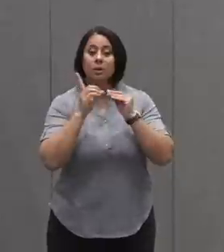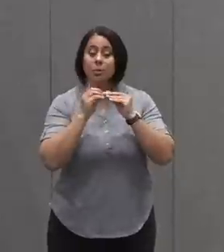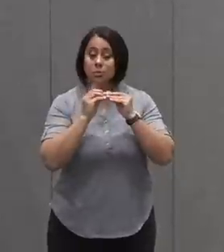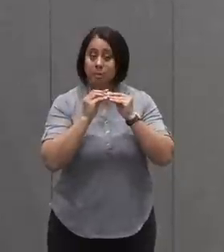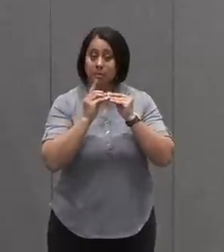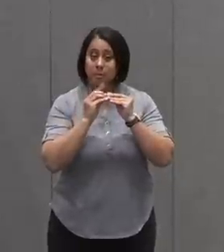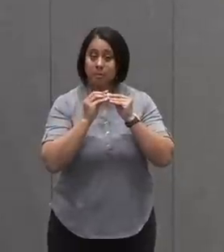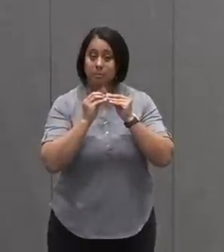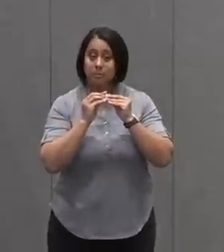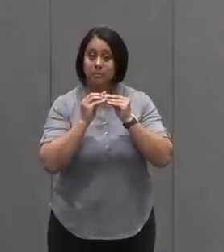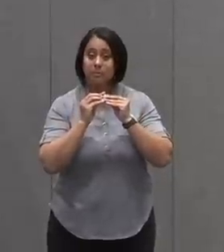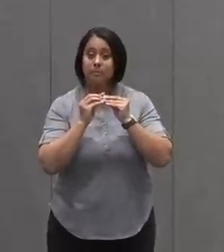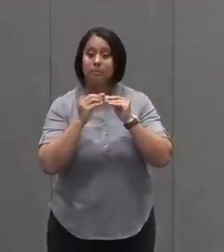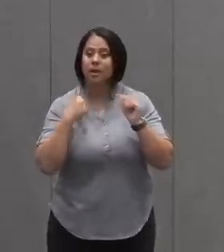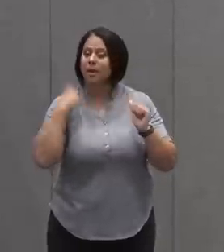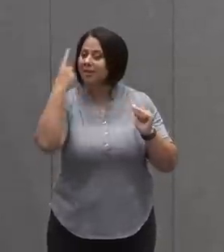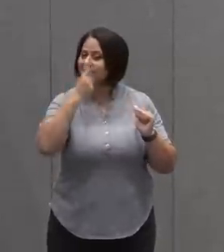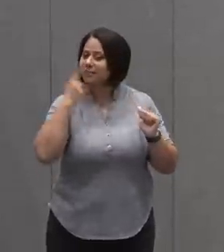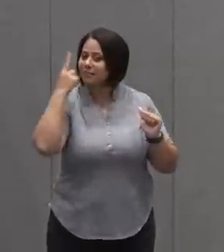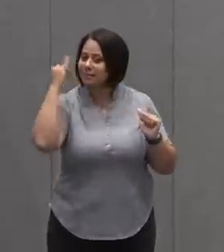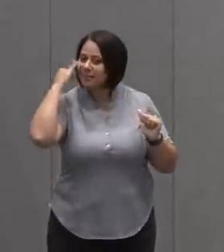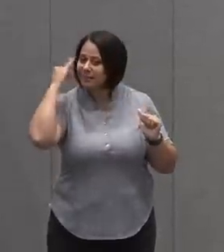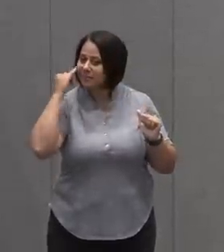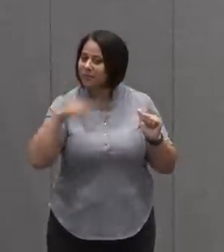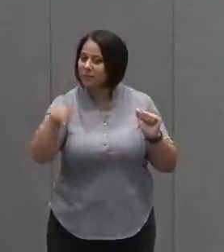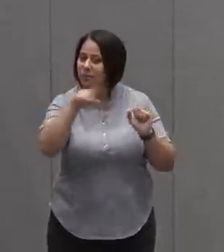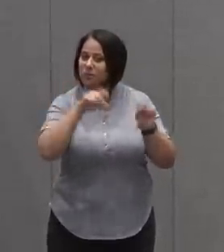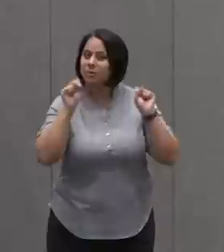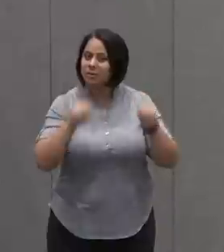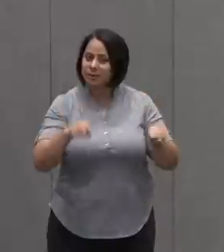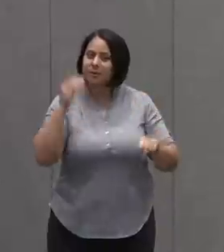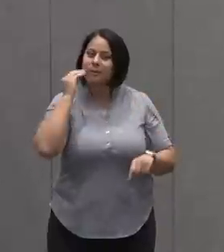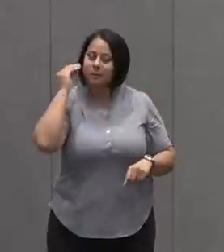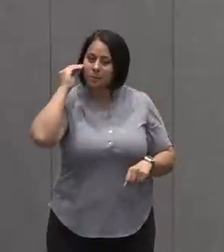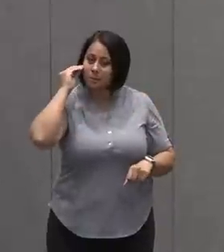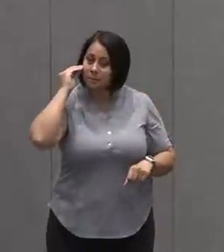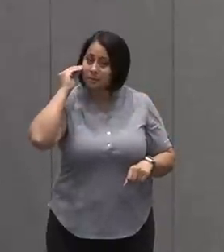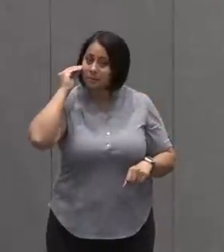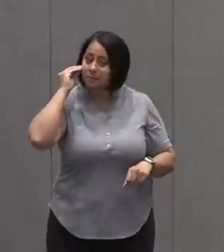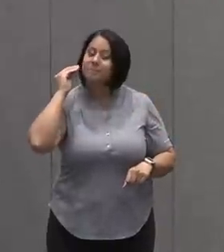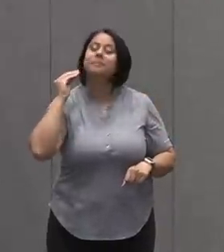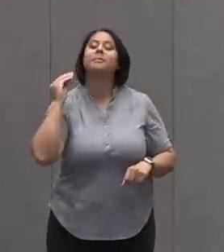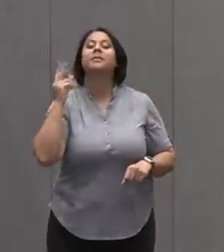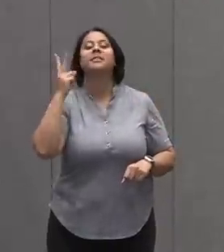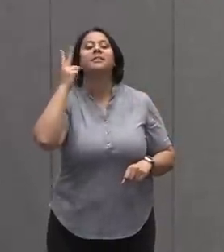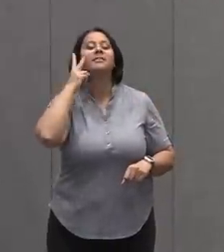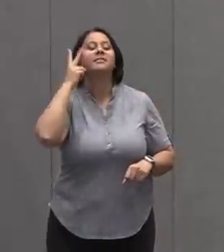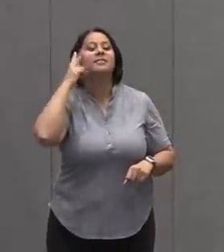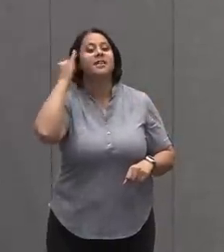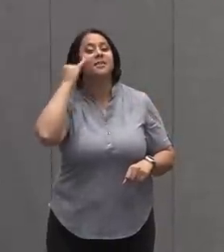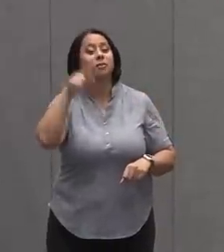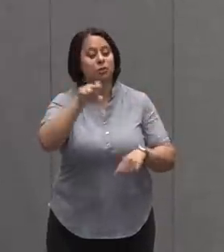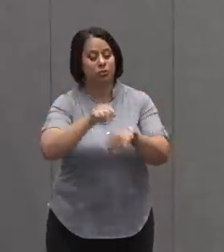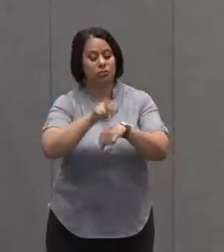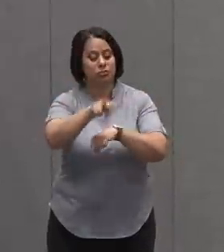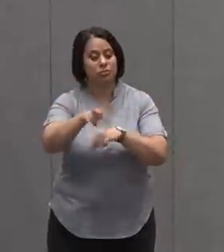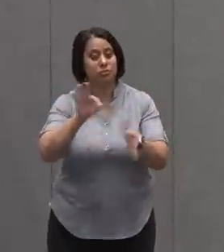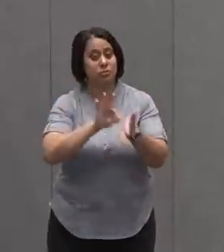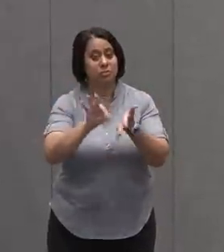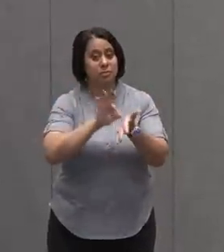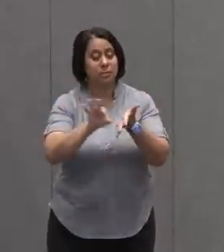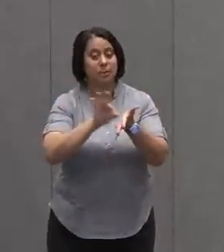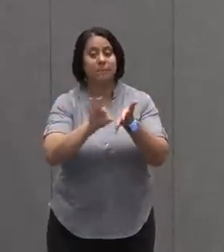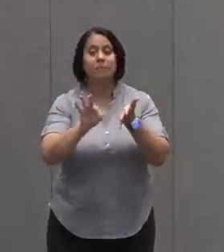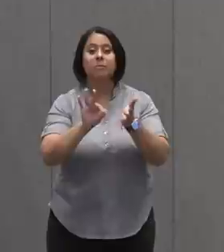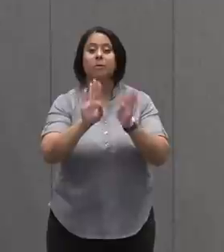you today, and I'm wondering if you can possibly do this one at home. This one is to see if you can skip count by the quarter